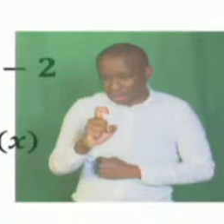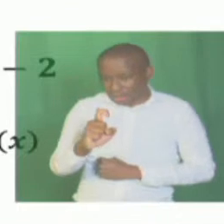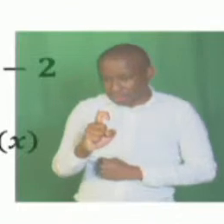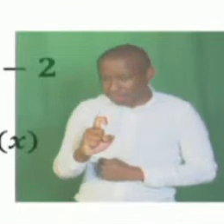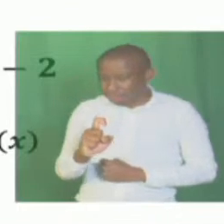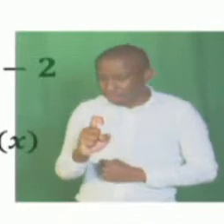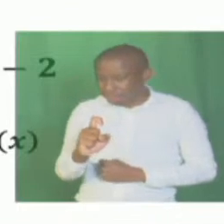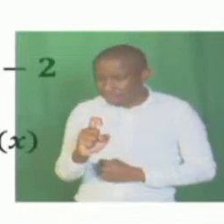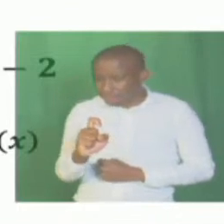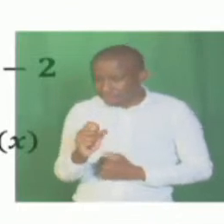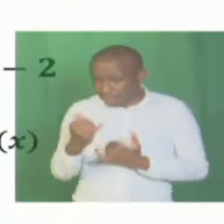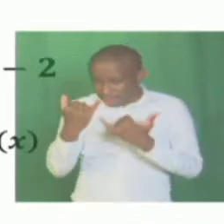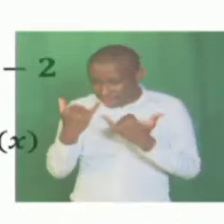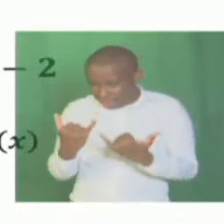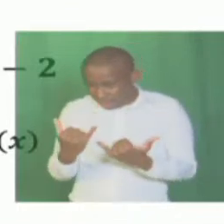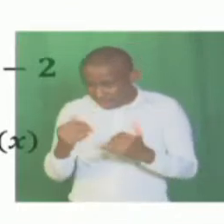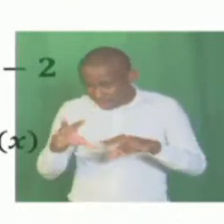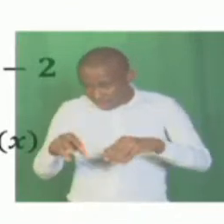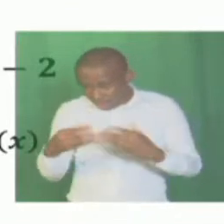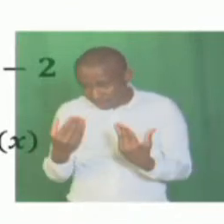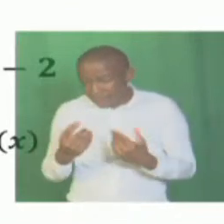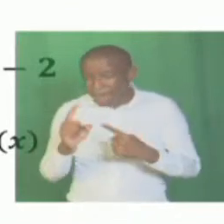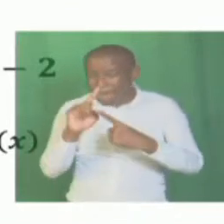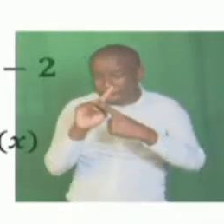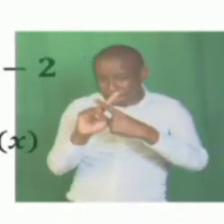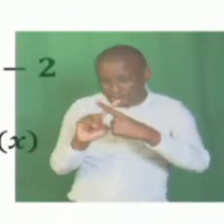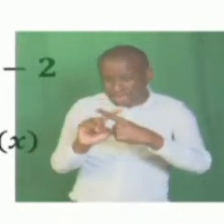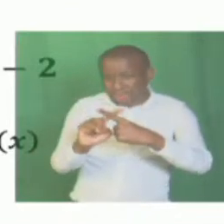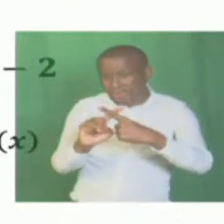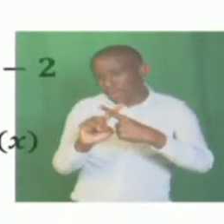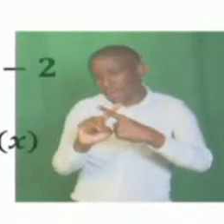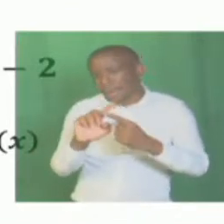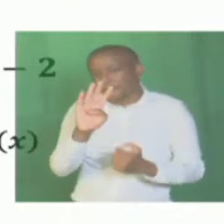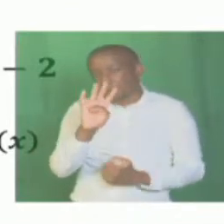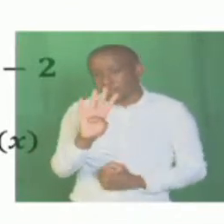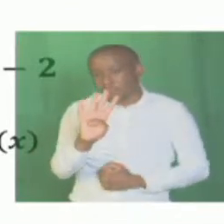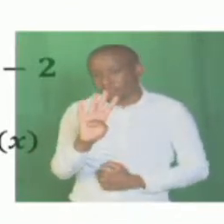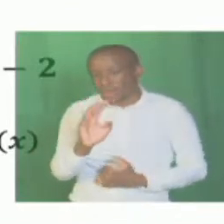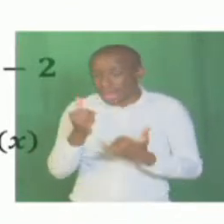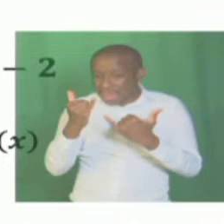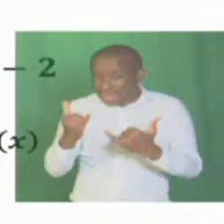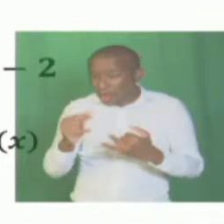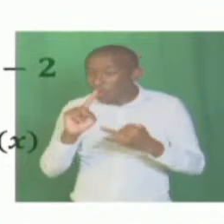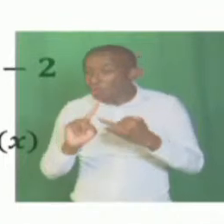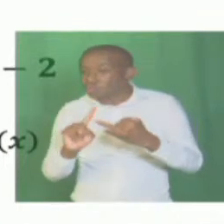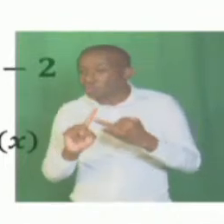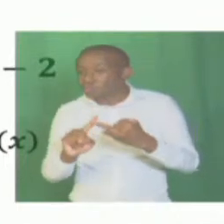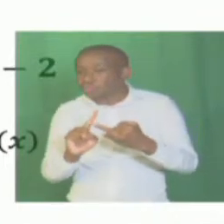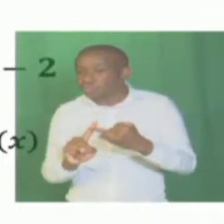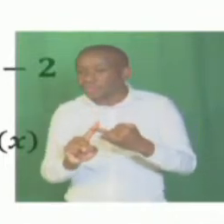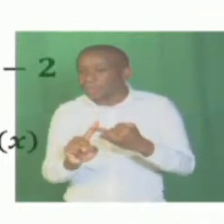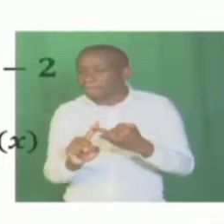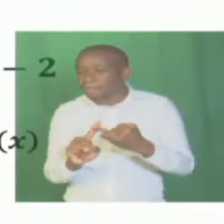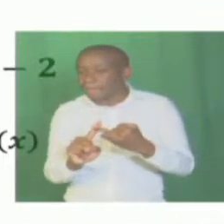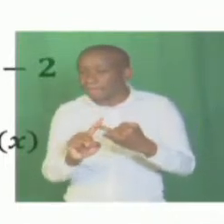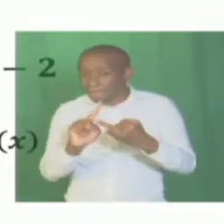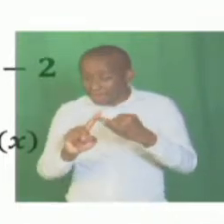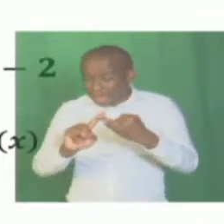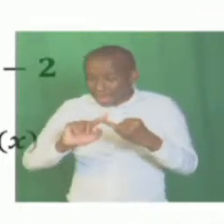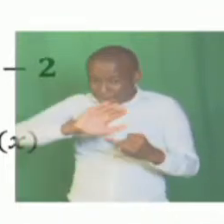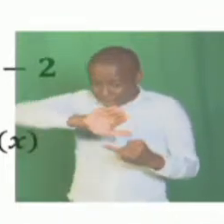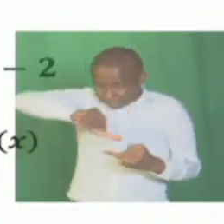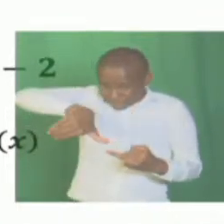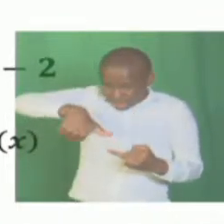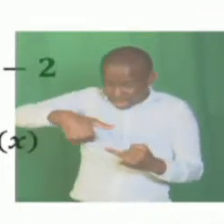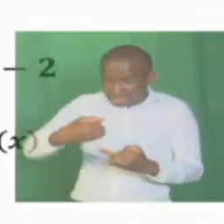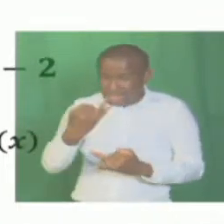step, so this is how we obtained the 4x. We multiplied x by 4. And then the next step was to subtract